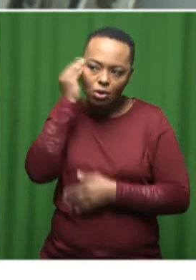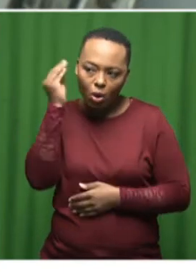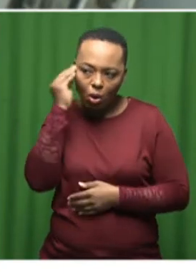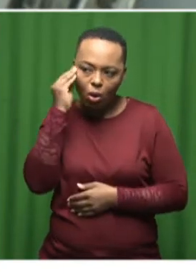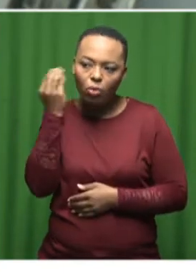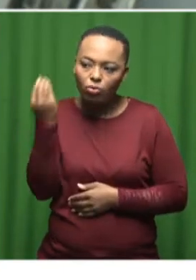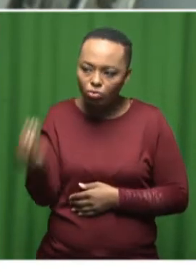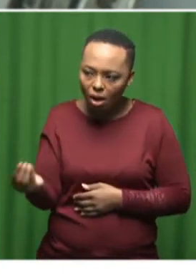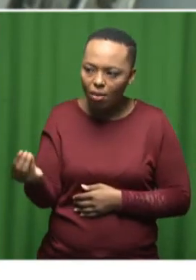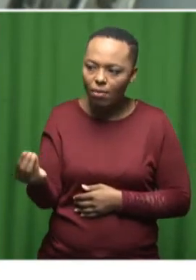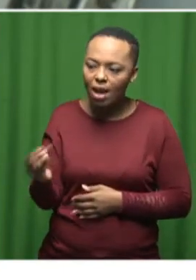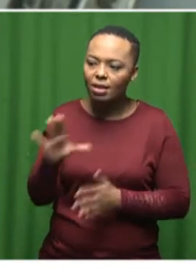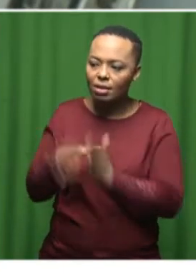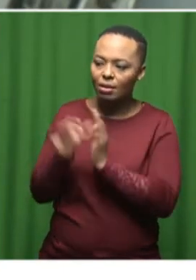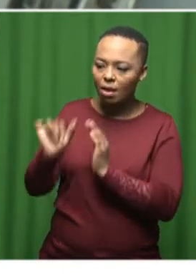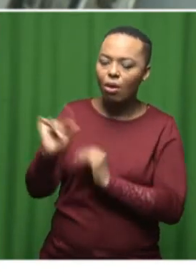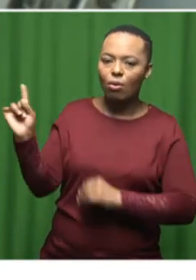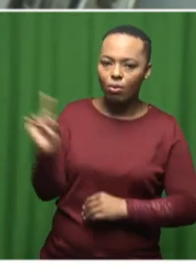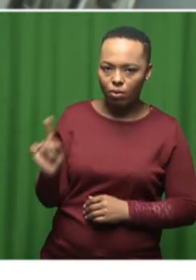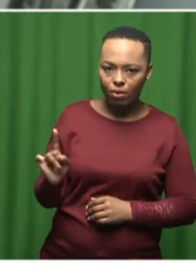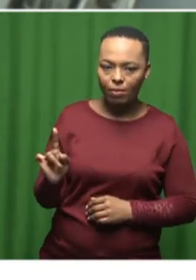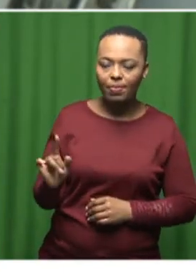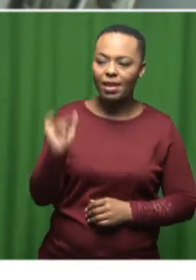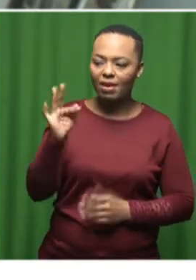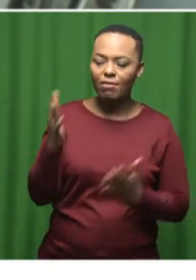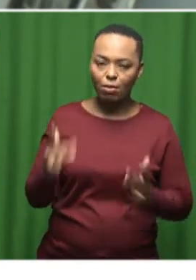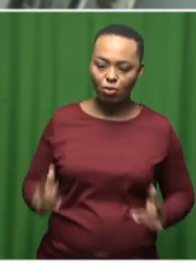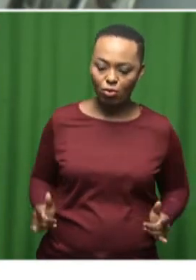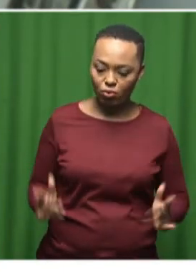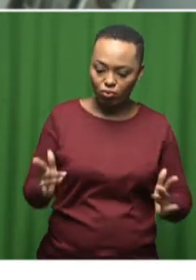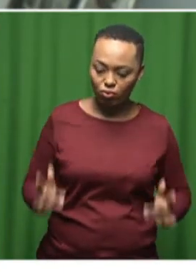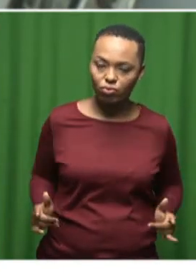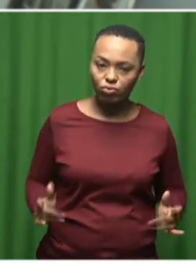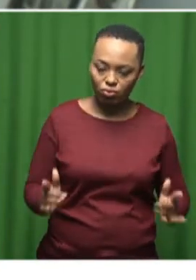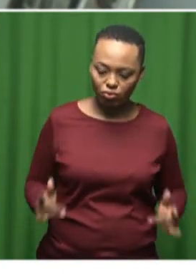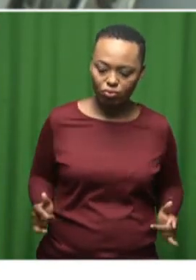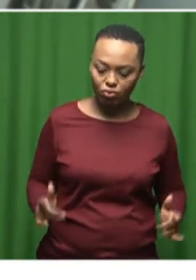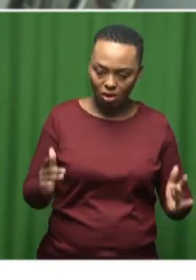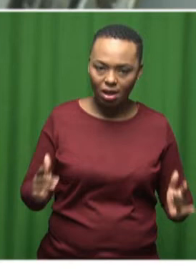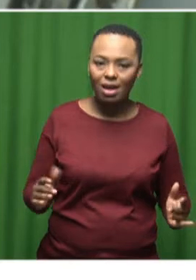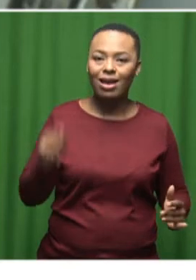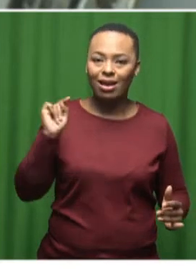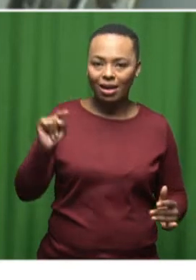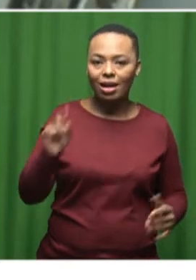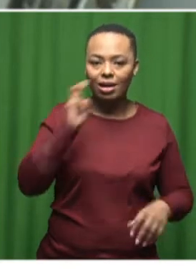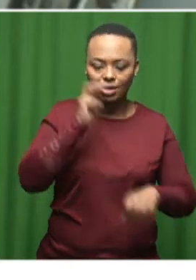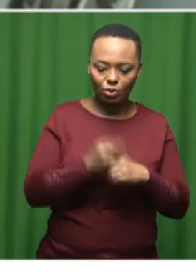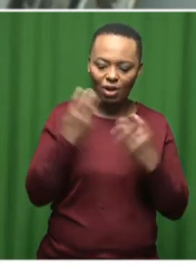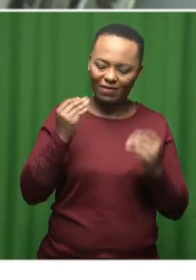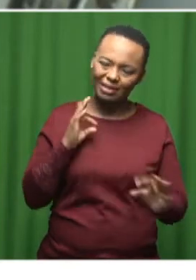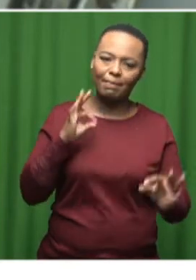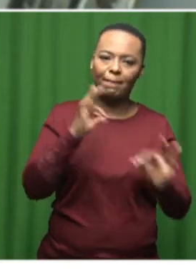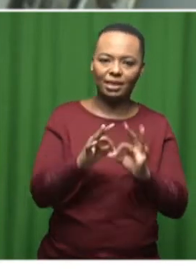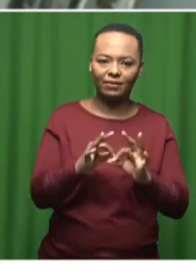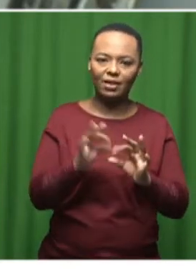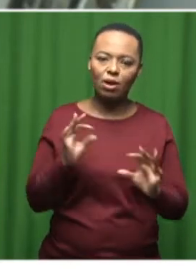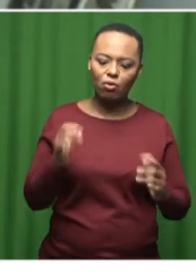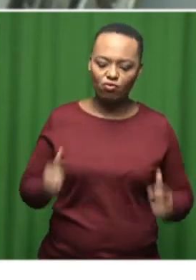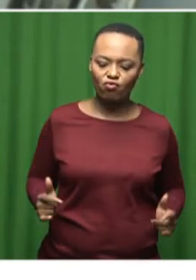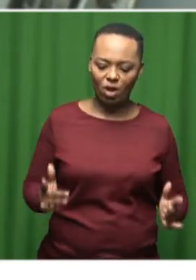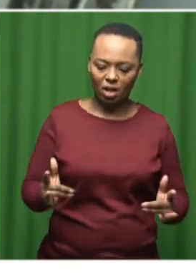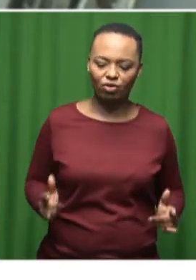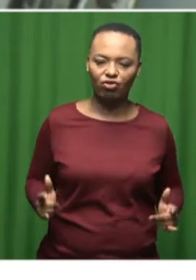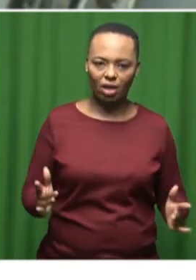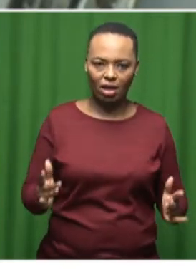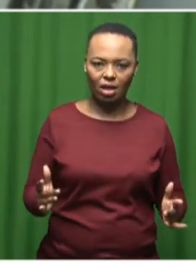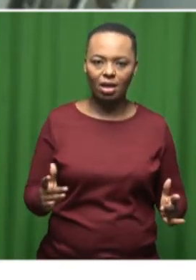knowledgeable. With resources, if you are a wheelchair-bound artist, you need to have a specific wheelchair. You